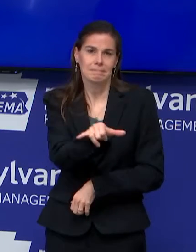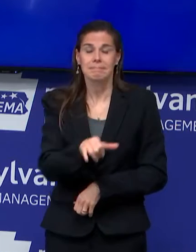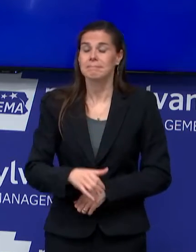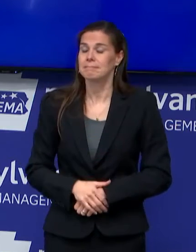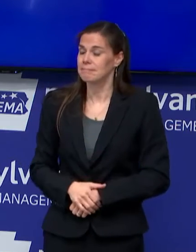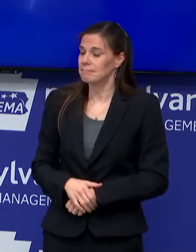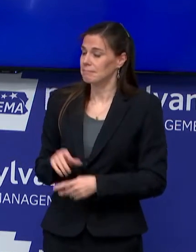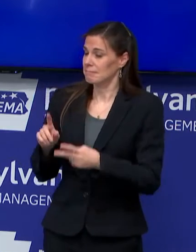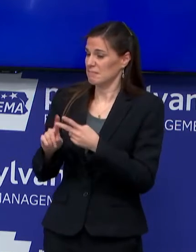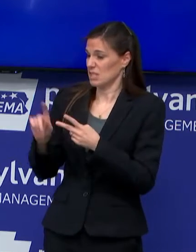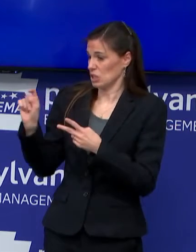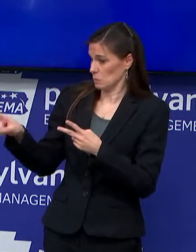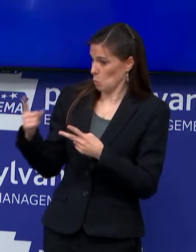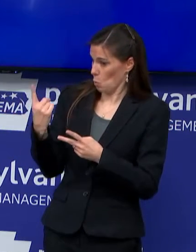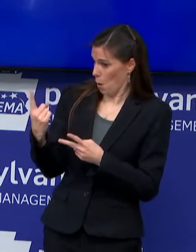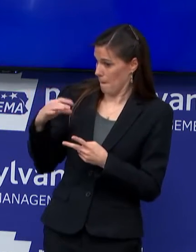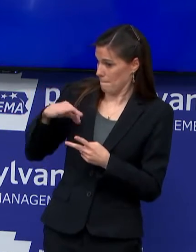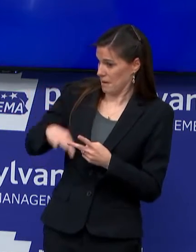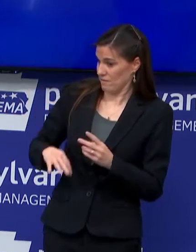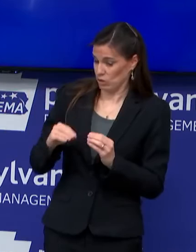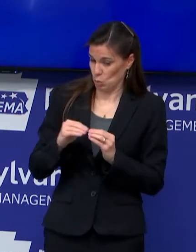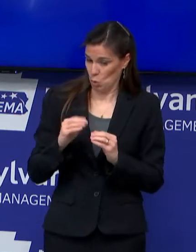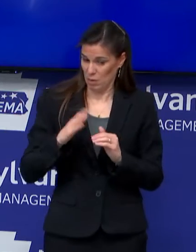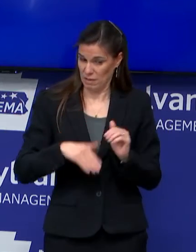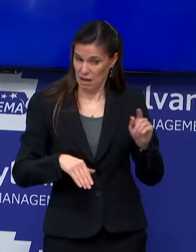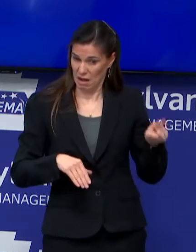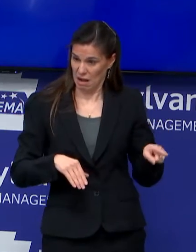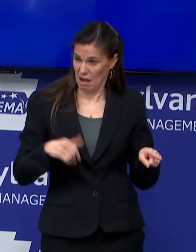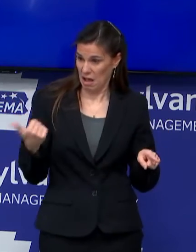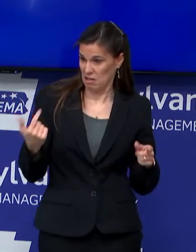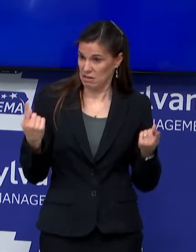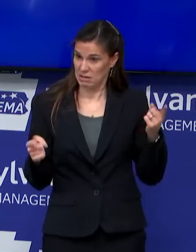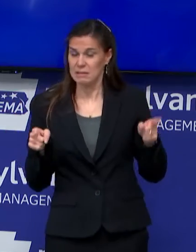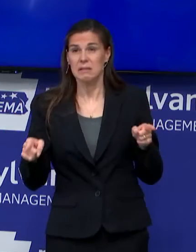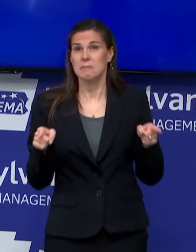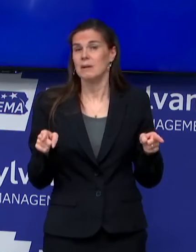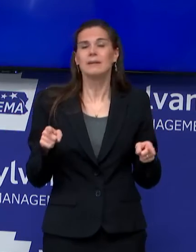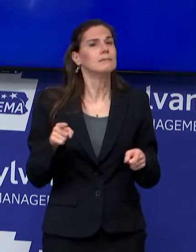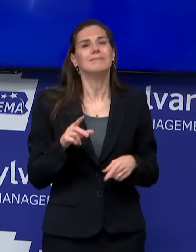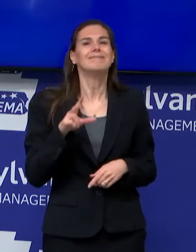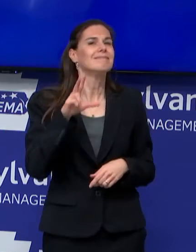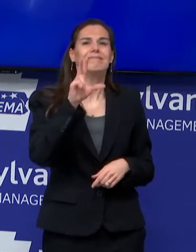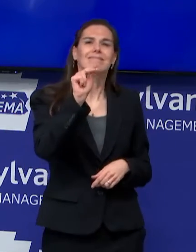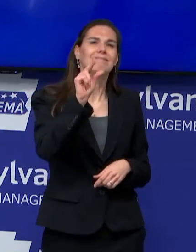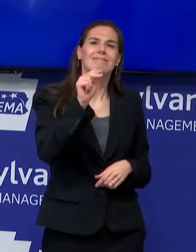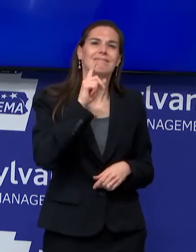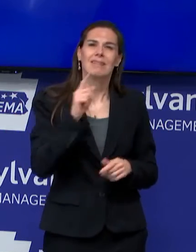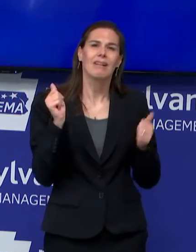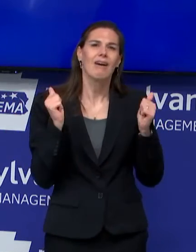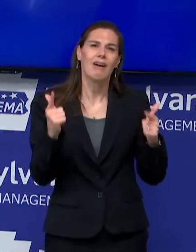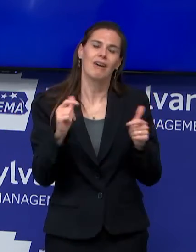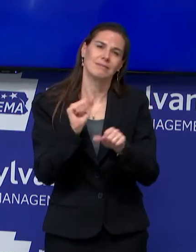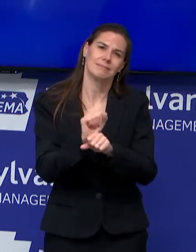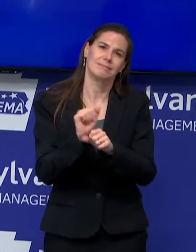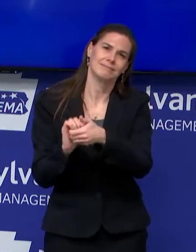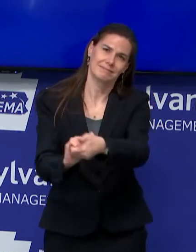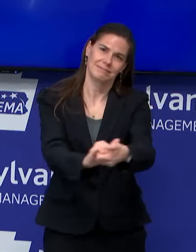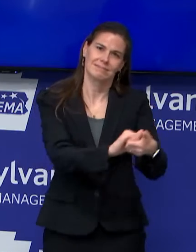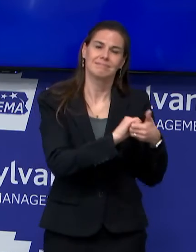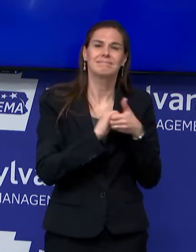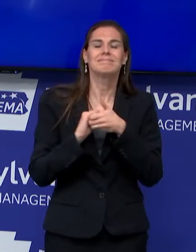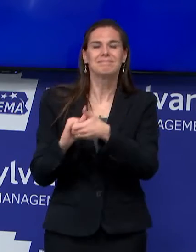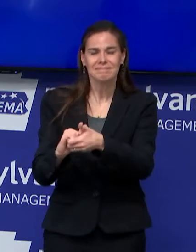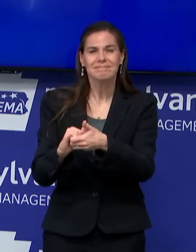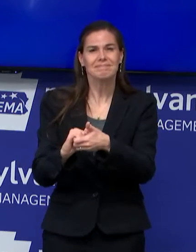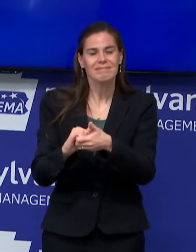And is one more beneficial than the other? I don't think so. I think, again, all of us are working together to get